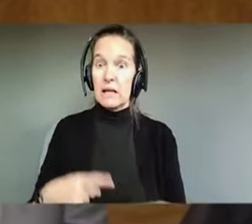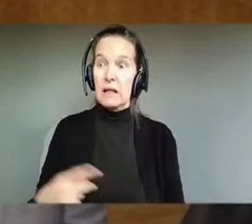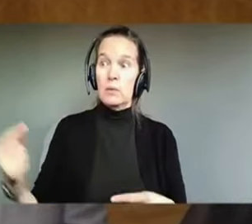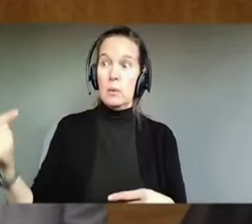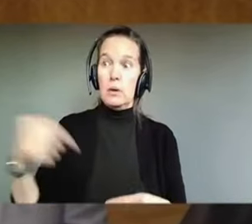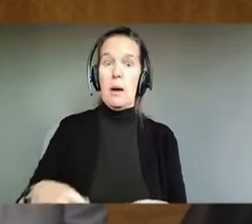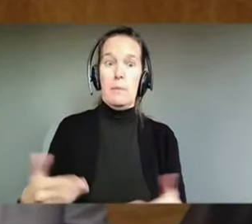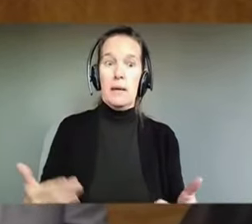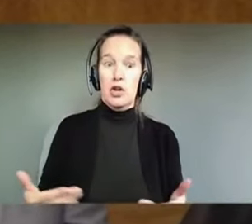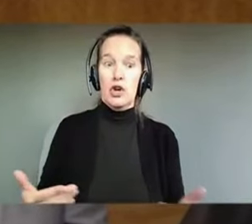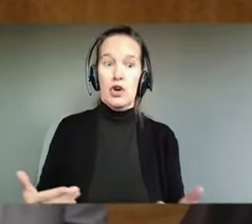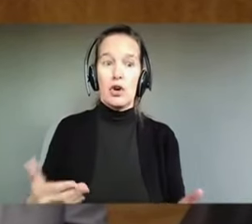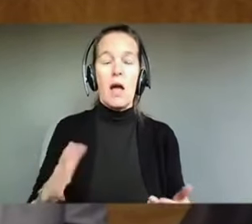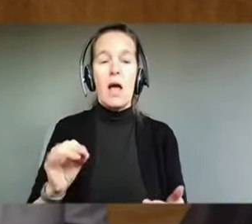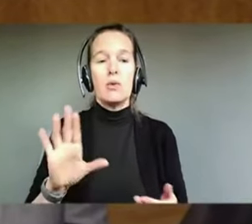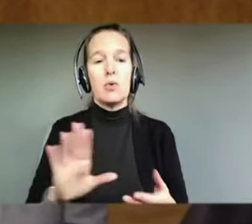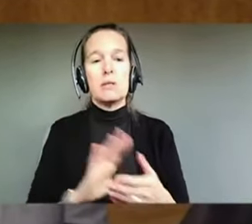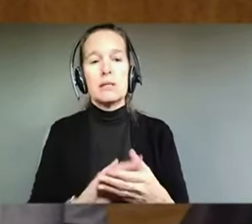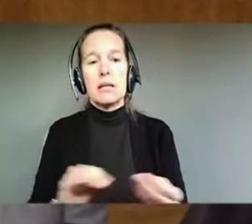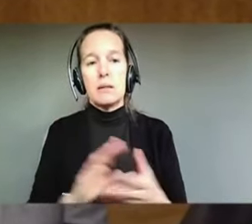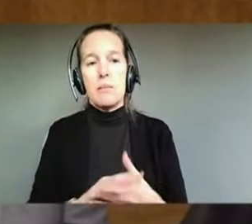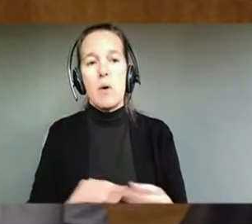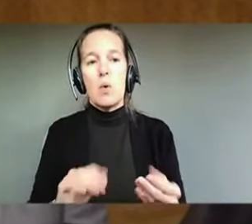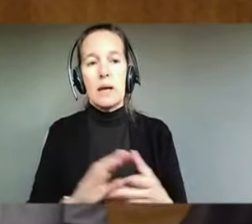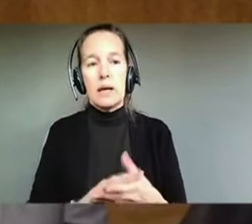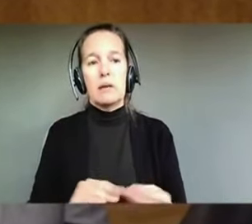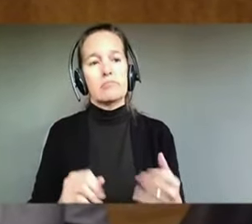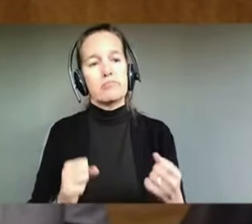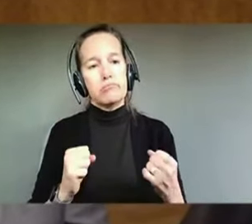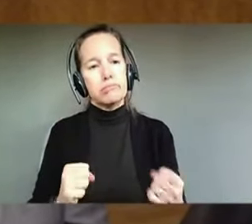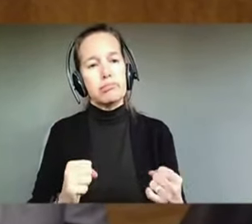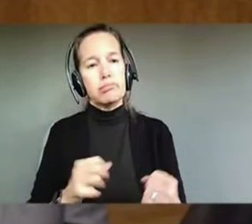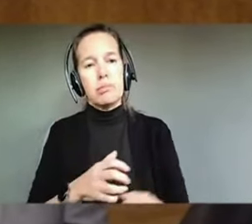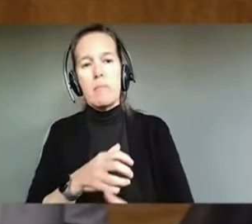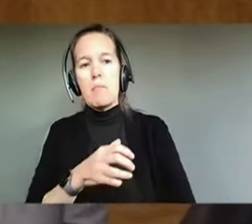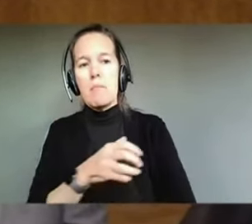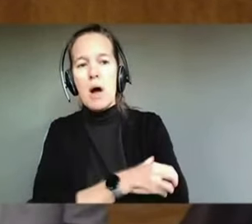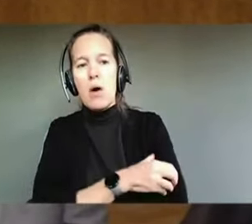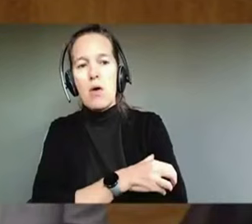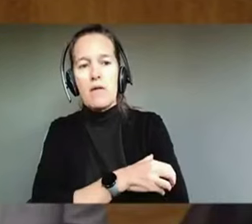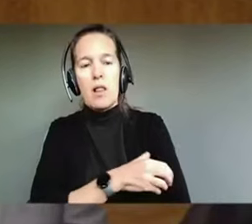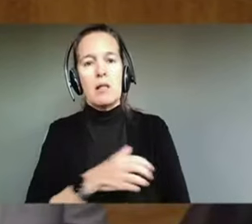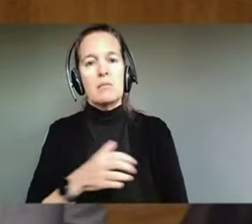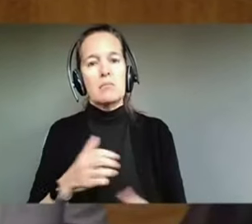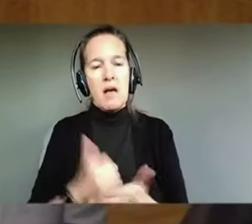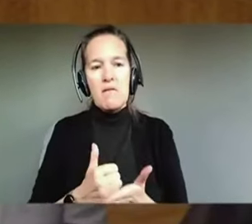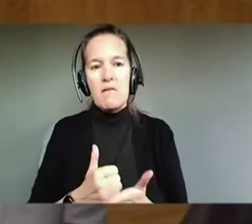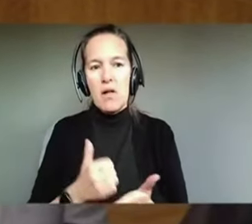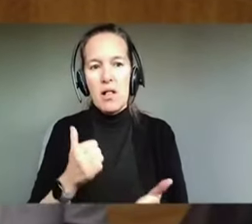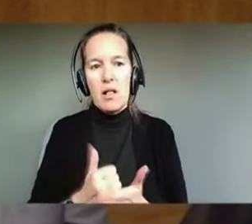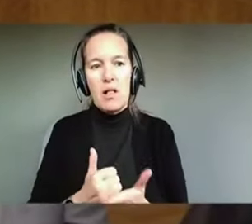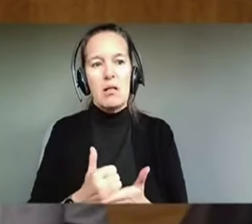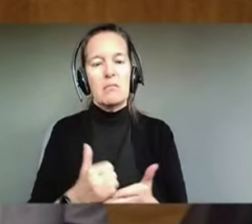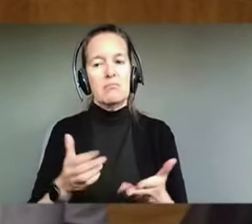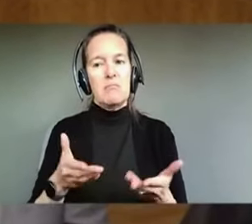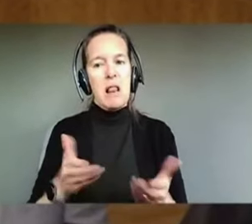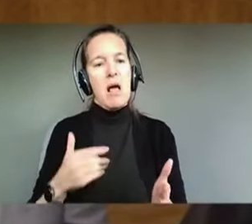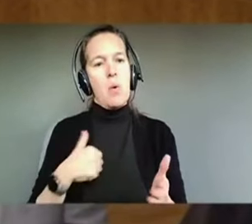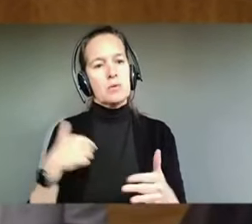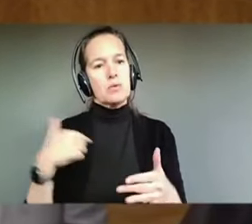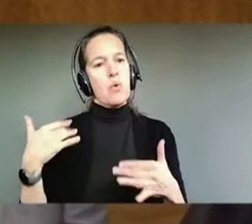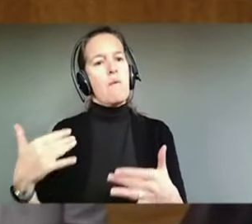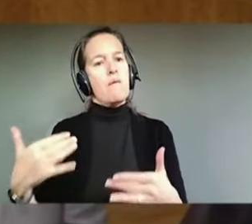And your testimony has been extremely powerful and helpful in allowing us to go forward. So we are